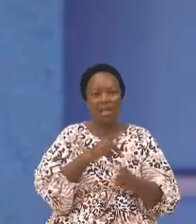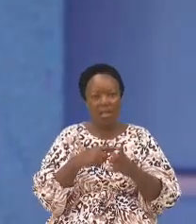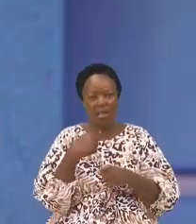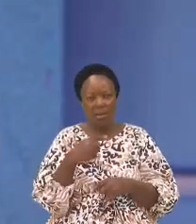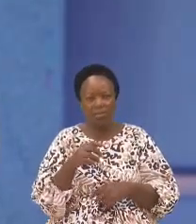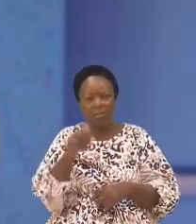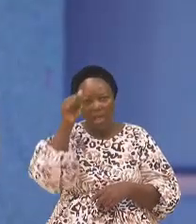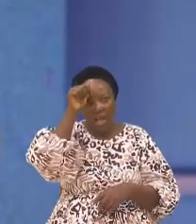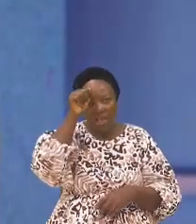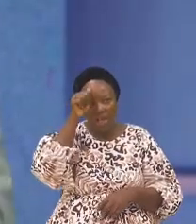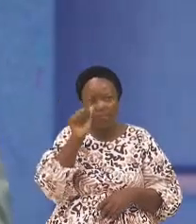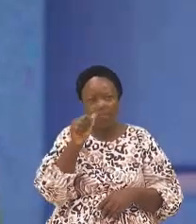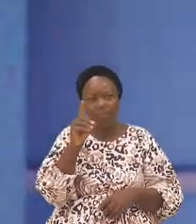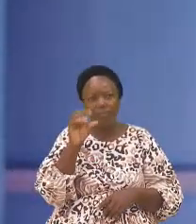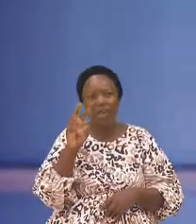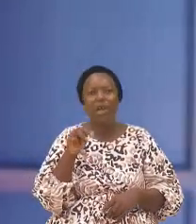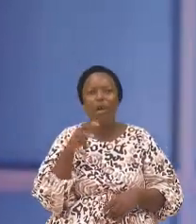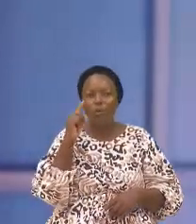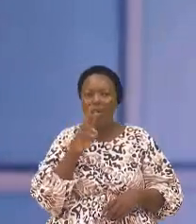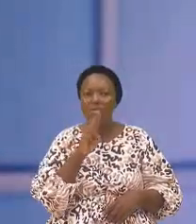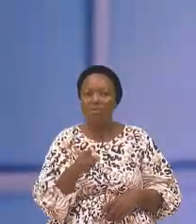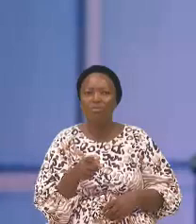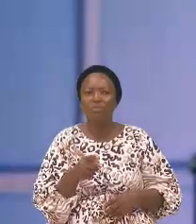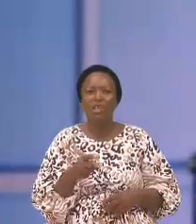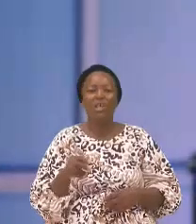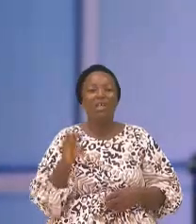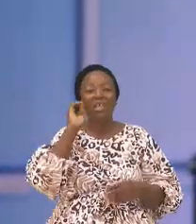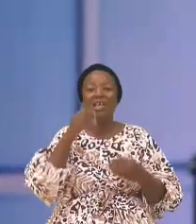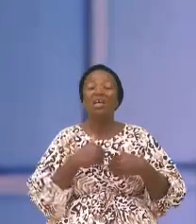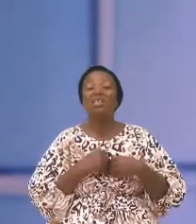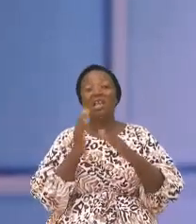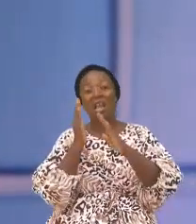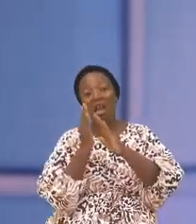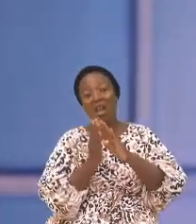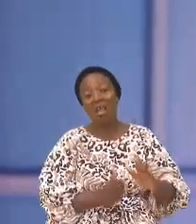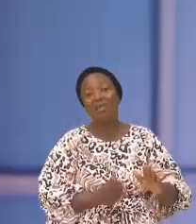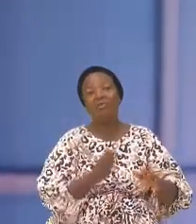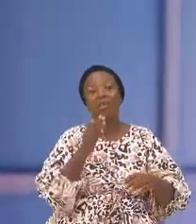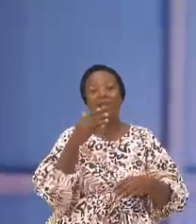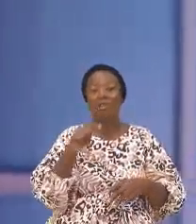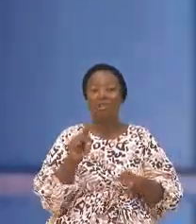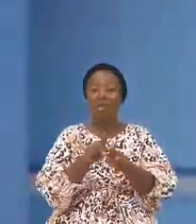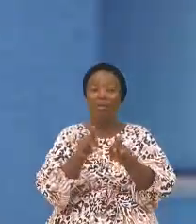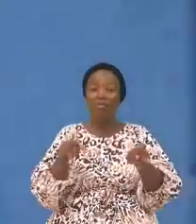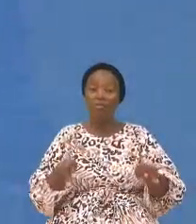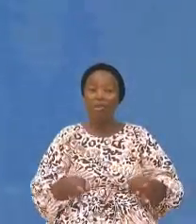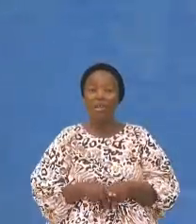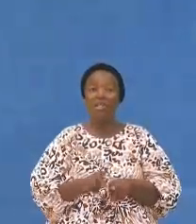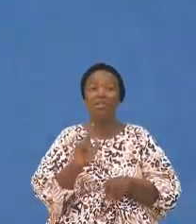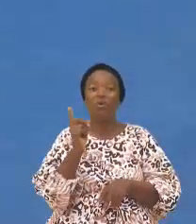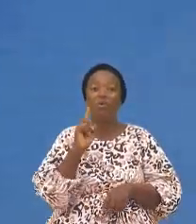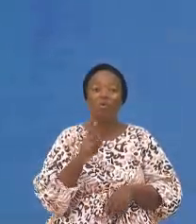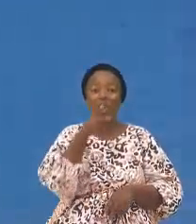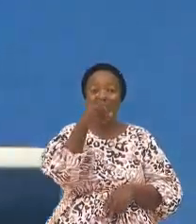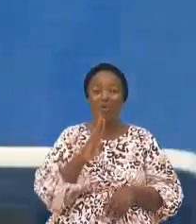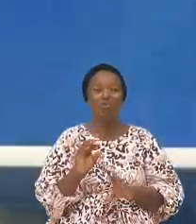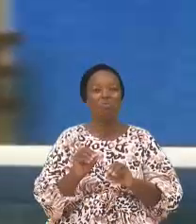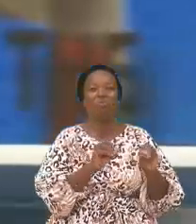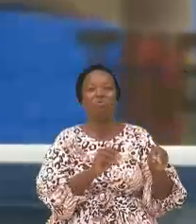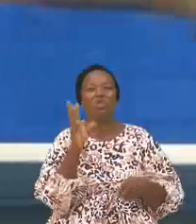day and said, Adam, where are you? He had left